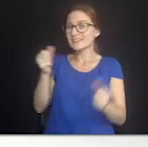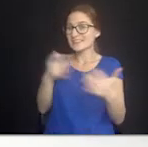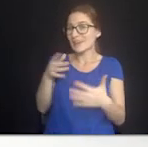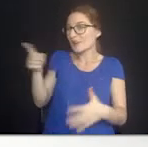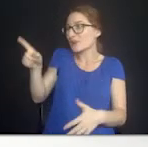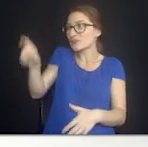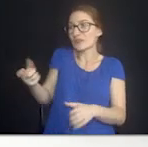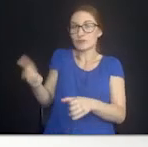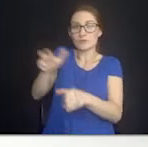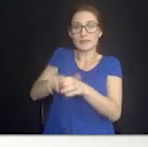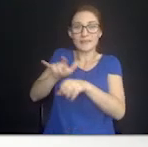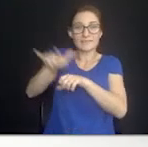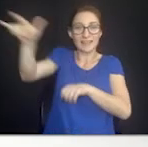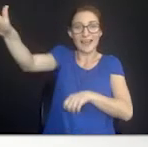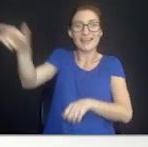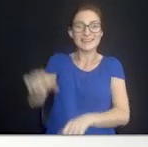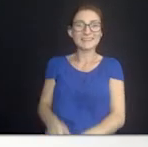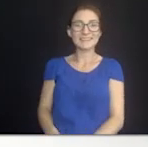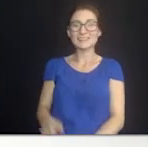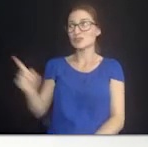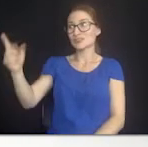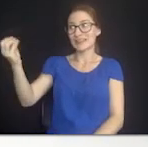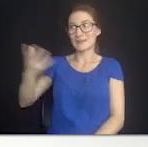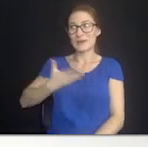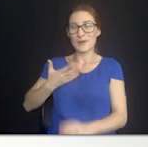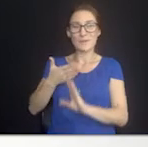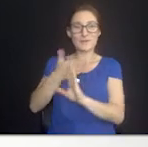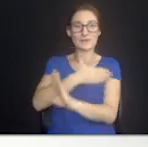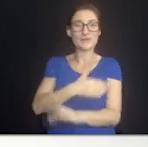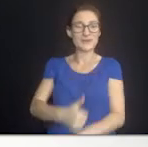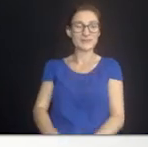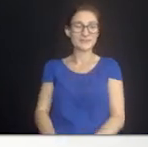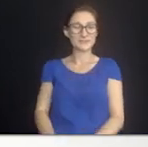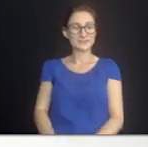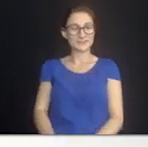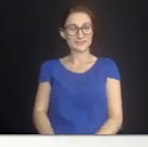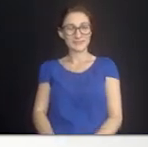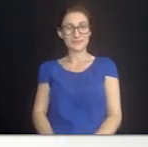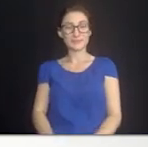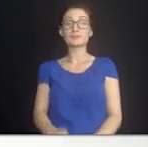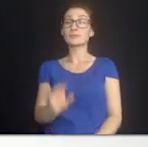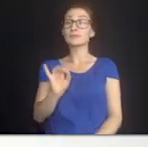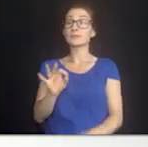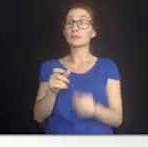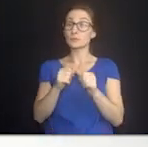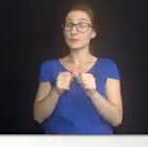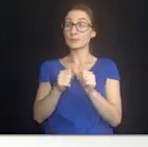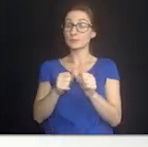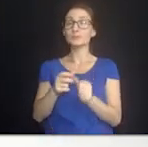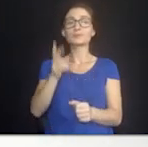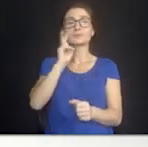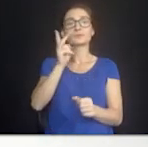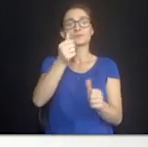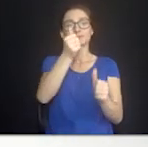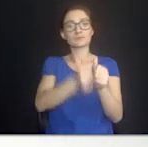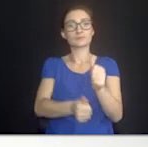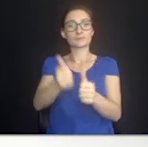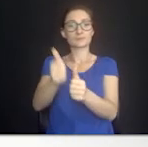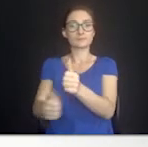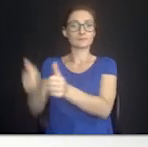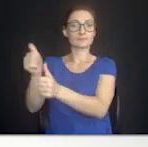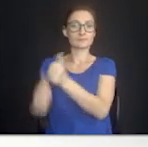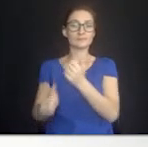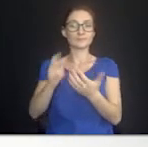I didn't scare her away. She has a flight she has to catch. She let me know ahead in time. So yeah, so if you scroll, you'll see each of